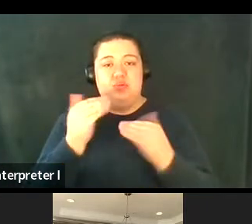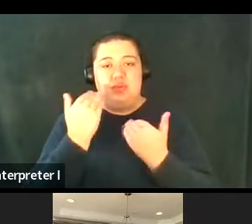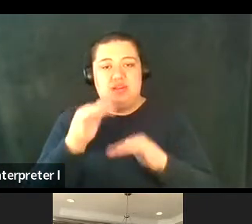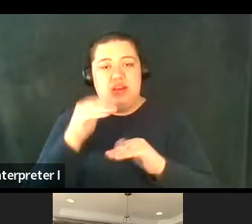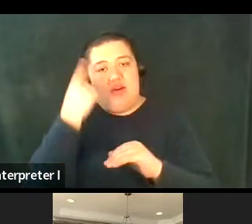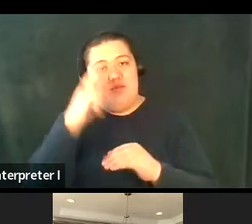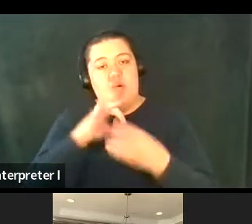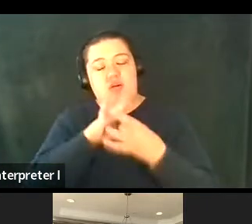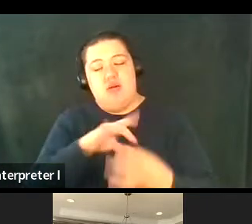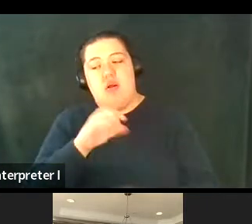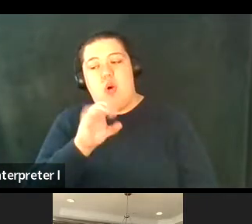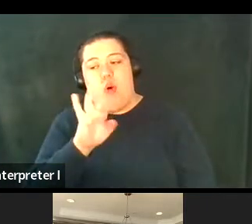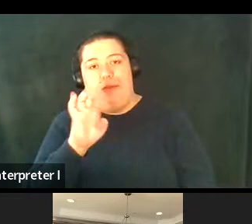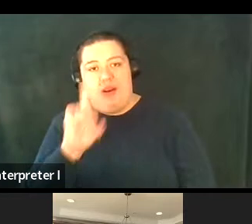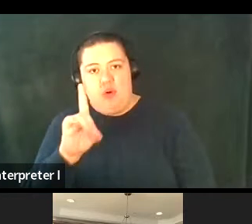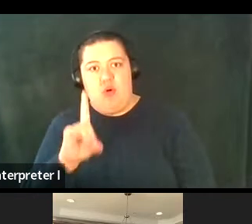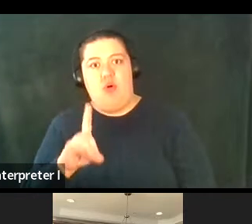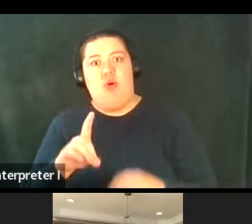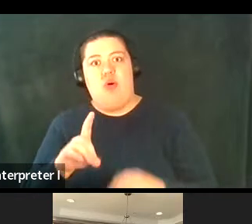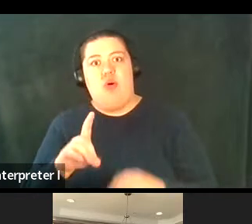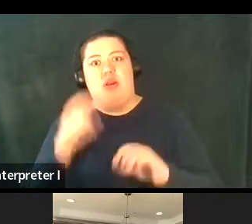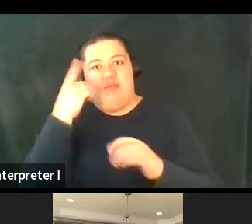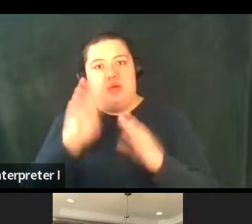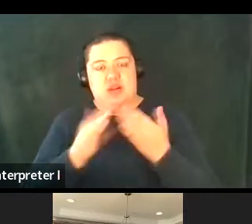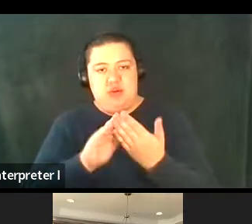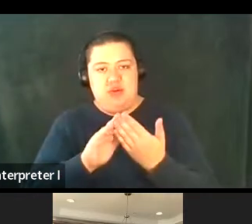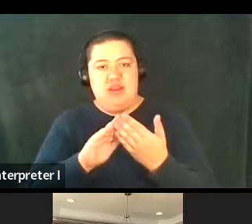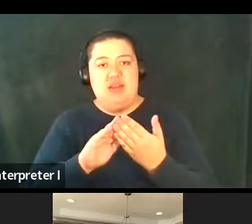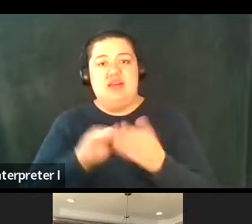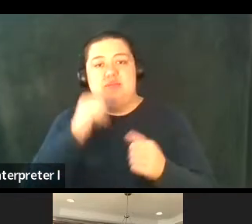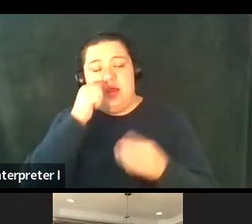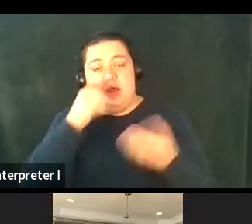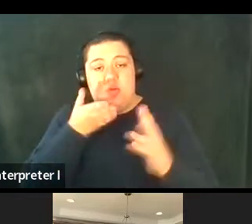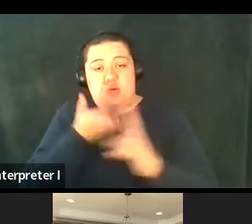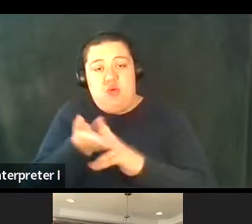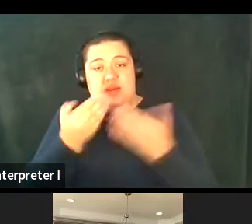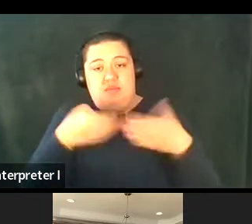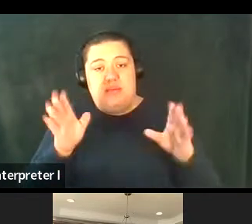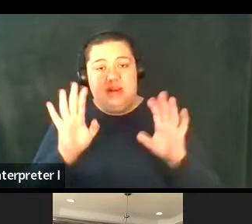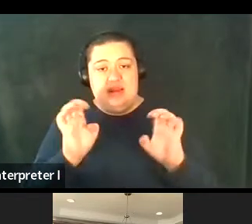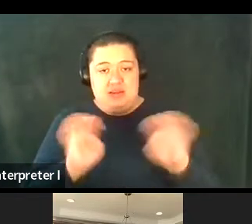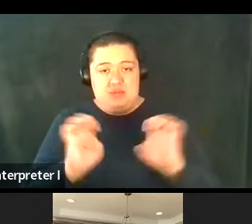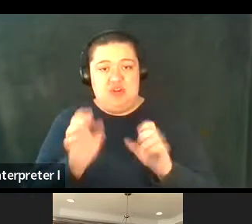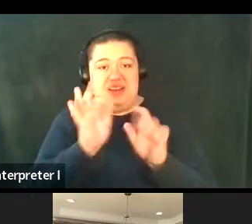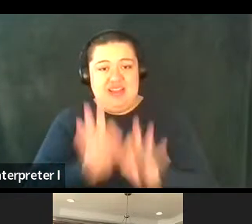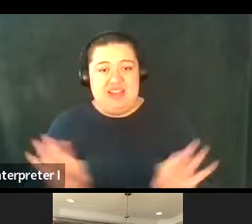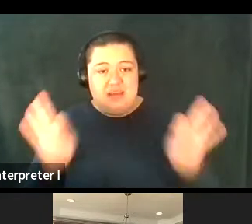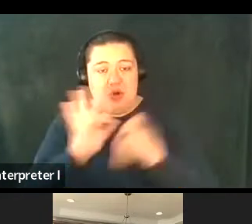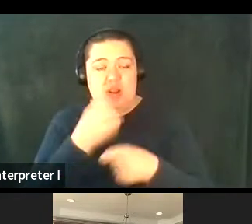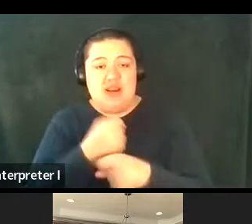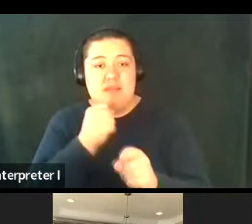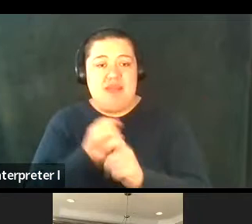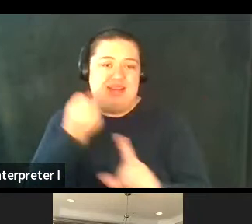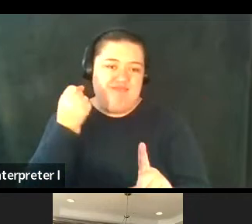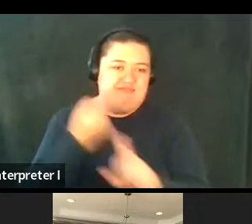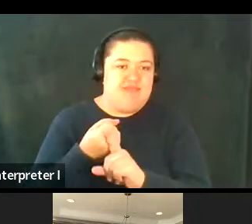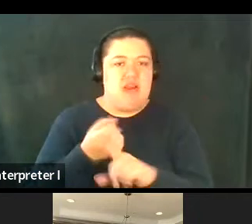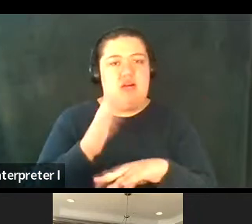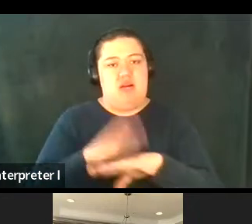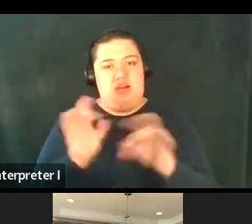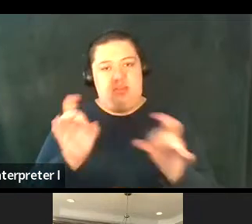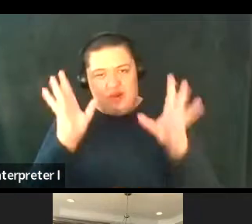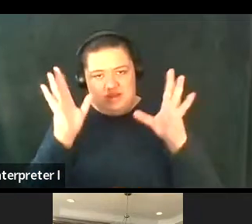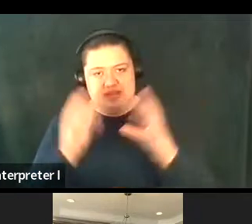investments in community. The agility provided through this public emergency is crucial in making substantial impact on the